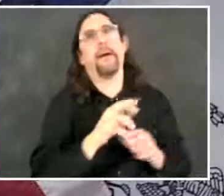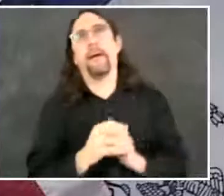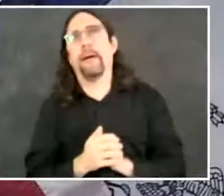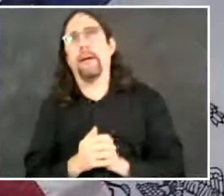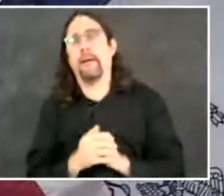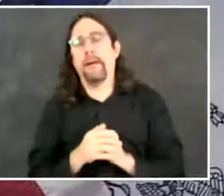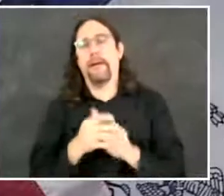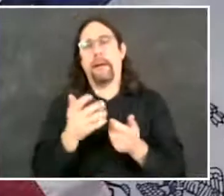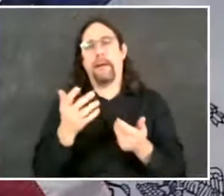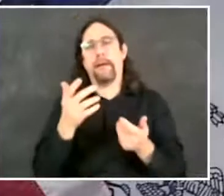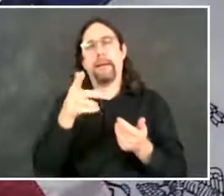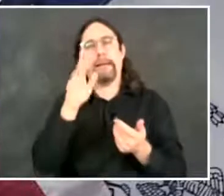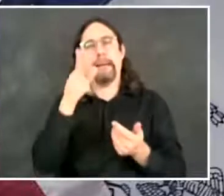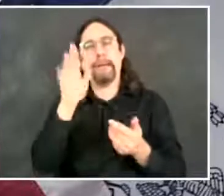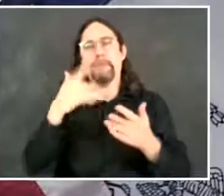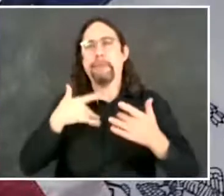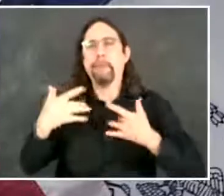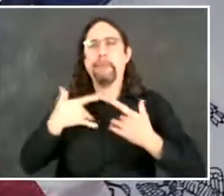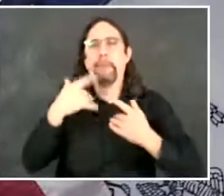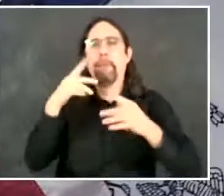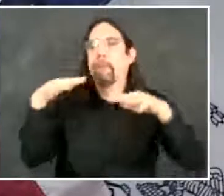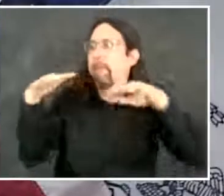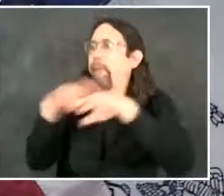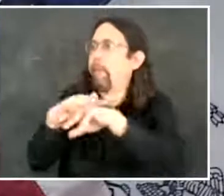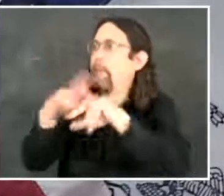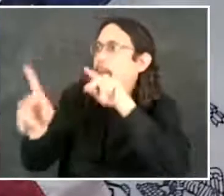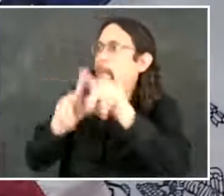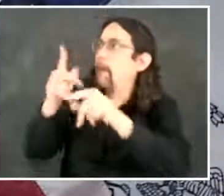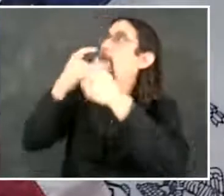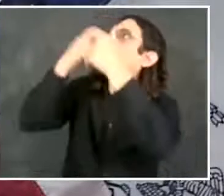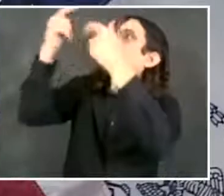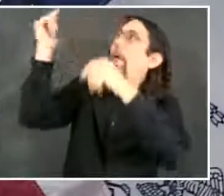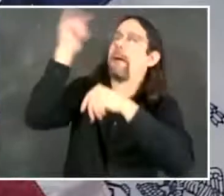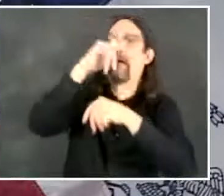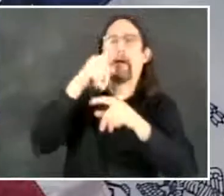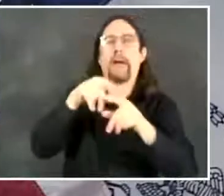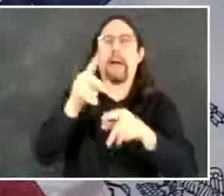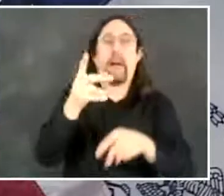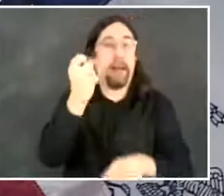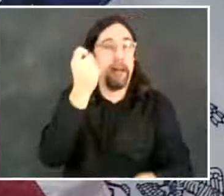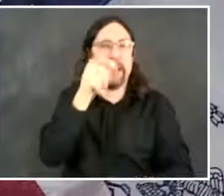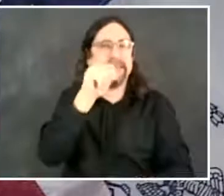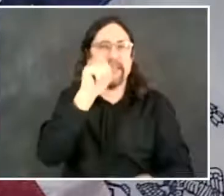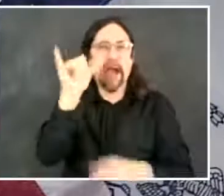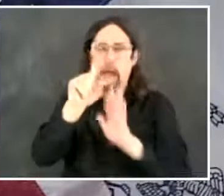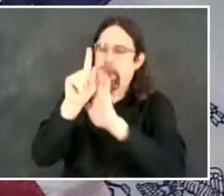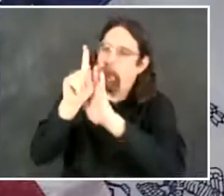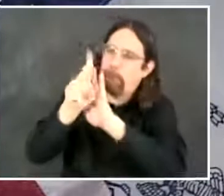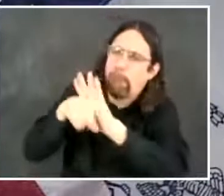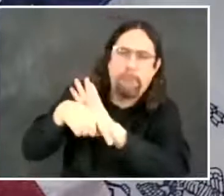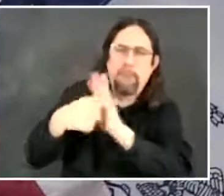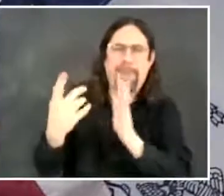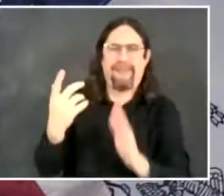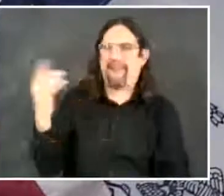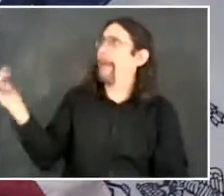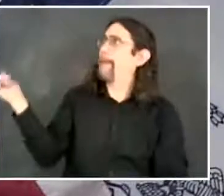talking this funeral the other night, but also parties, rallies. No, that's not acceptable. And when it comes